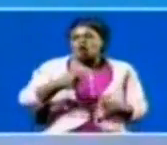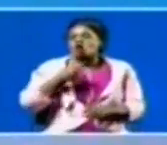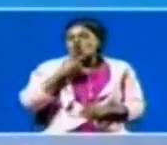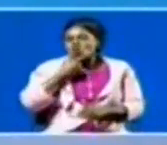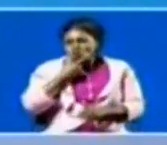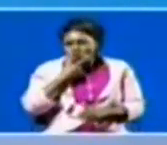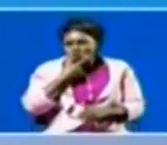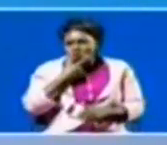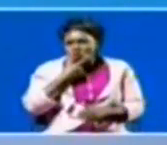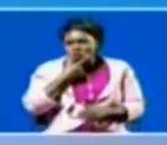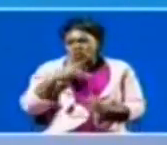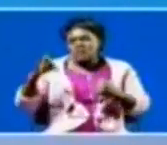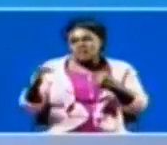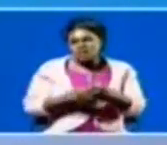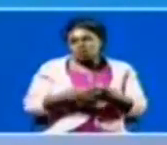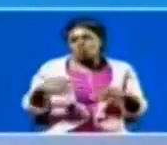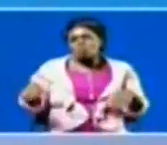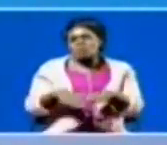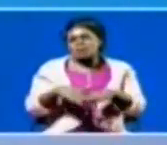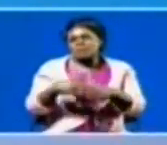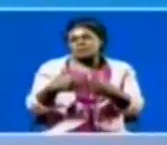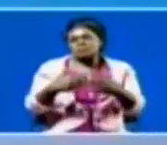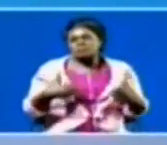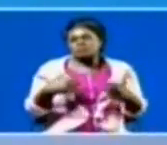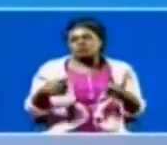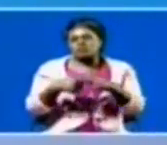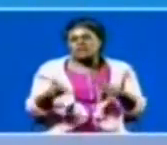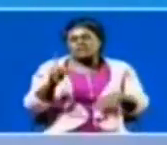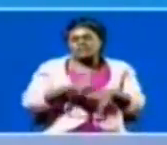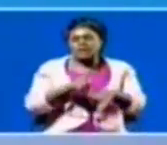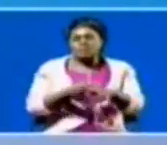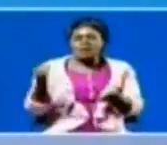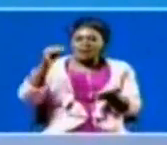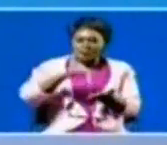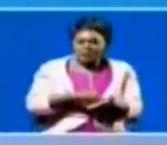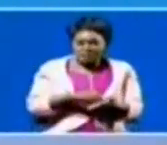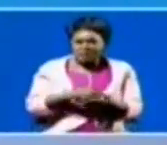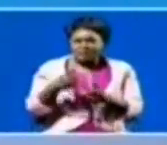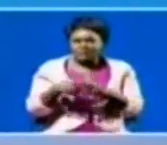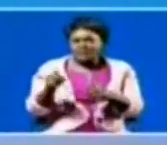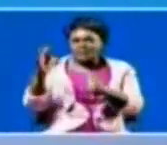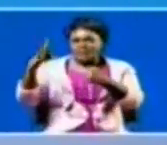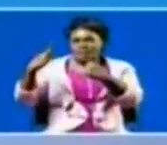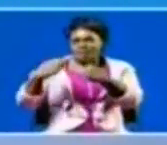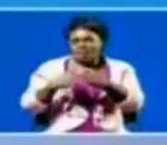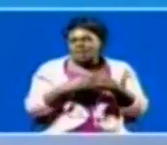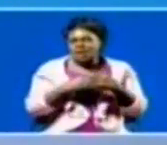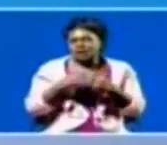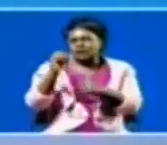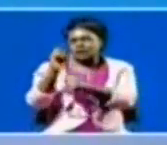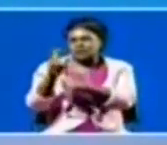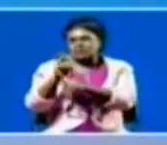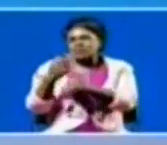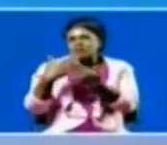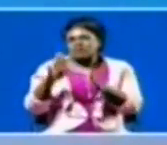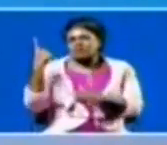Yeah, I've signed up 8 new players ahead of the 2019 Kenyan Premier League season that kicks off on December 8th. The club that finished top of the